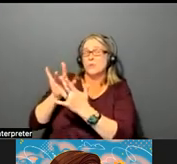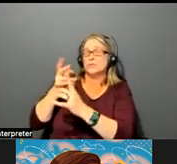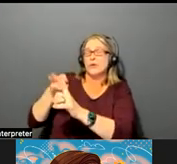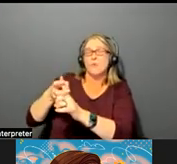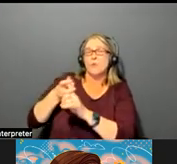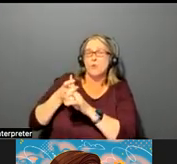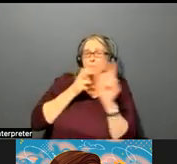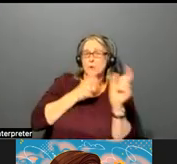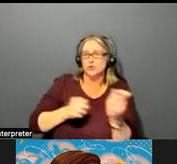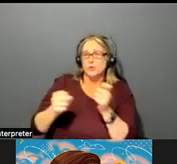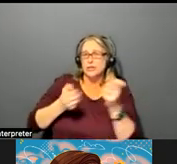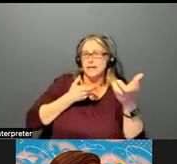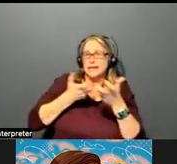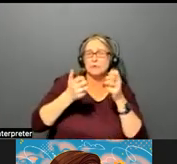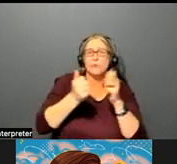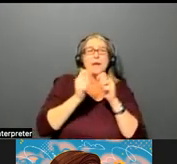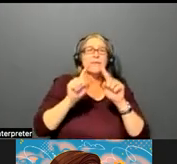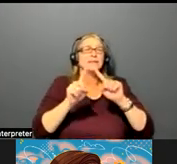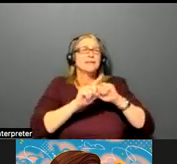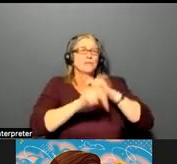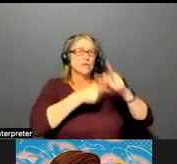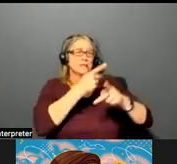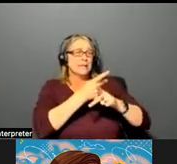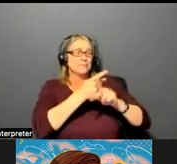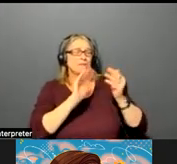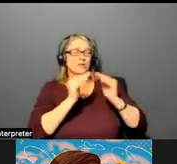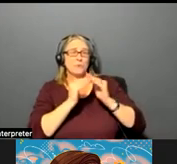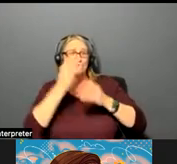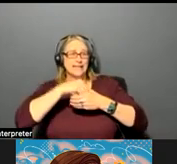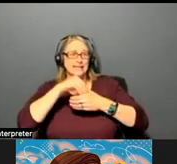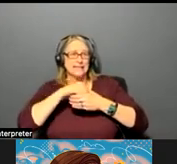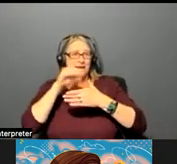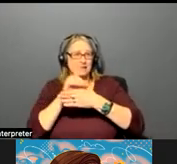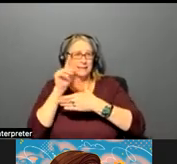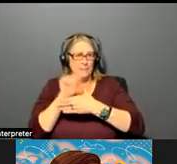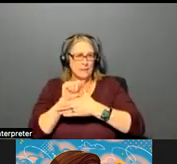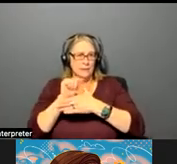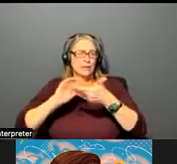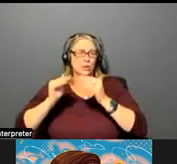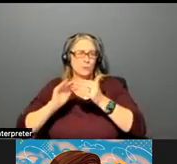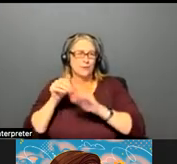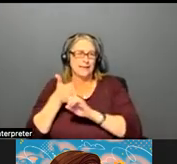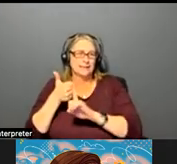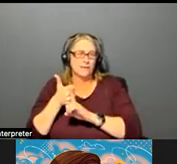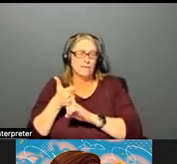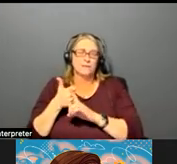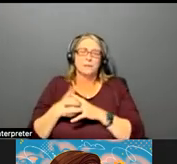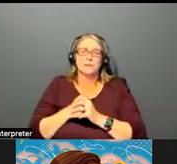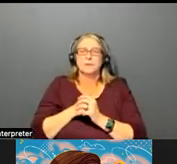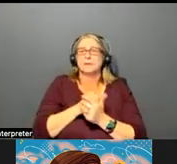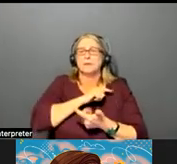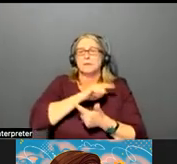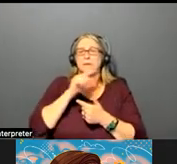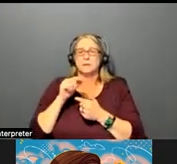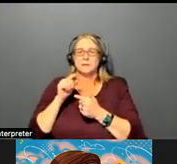strategies and engagements with different types of communities within the disability community. And then, of course, like Leah said, if